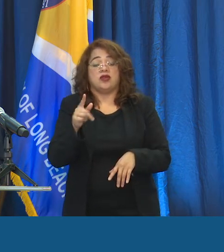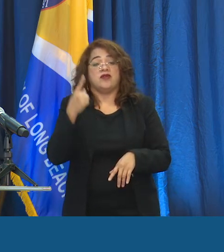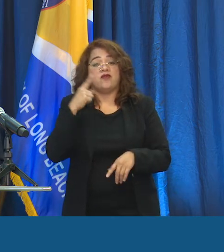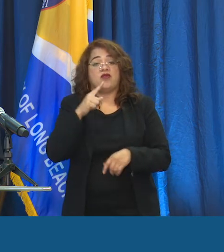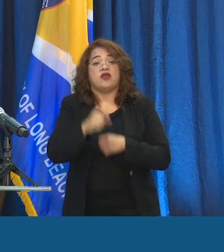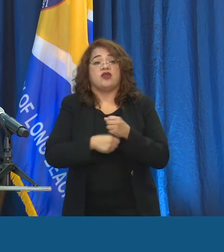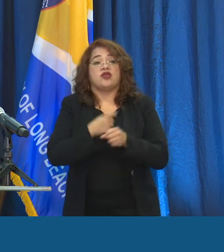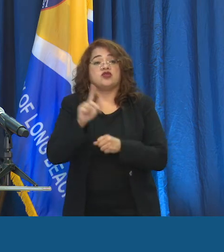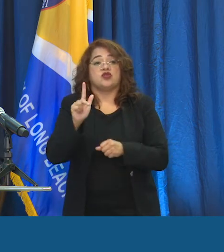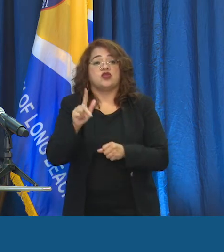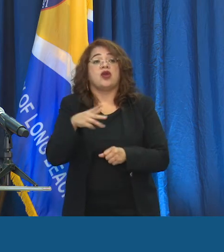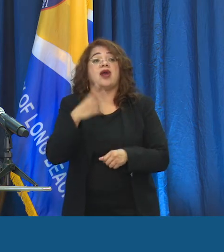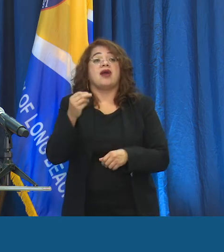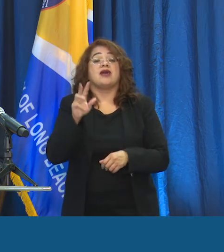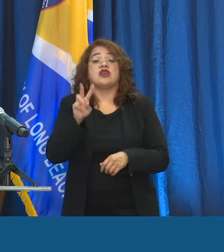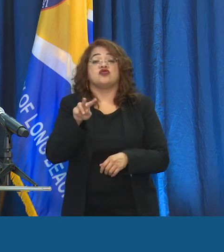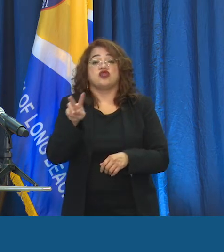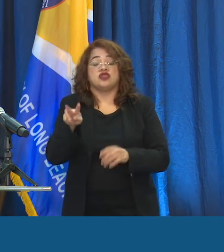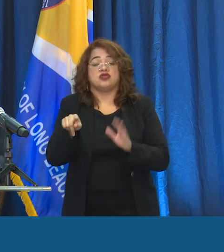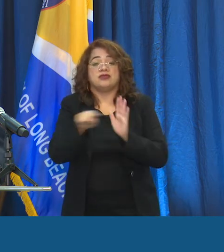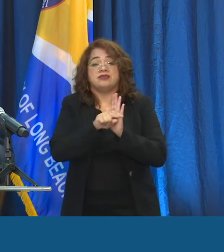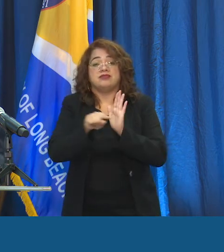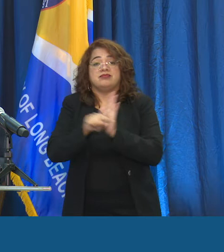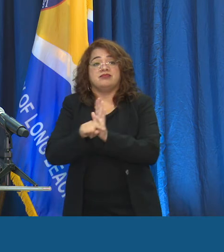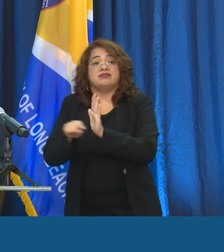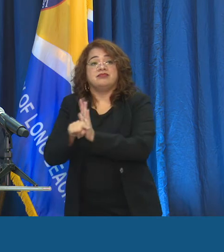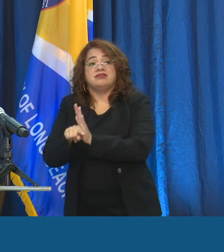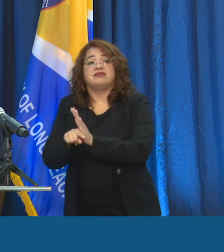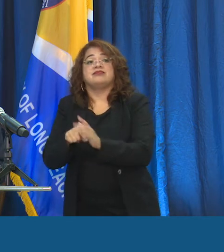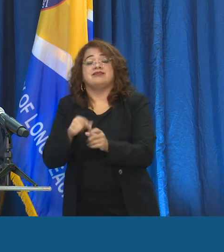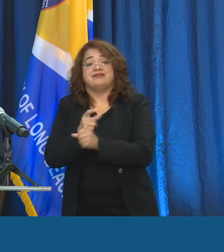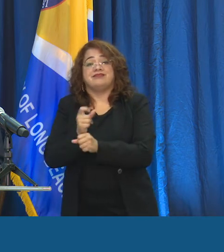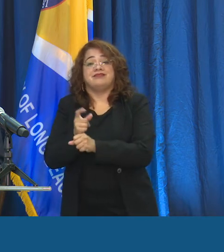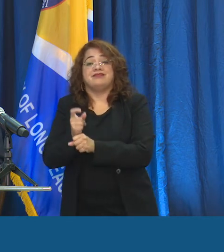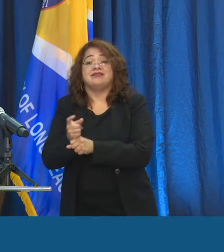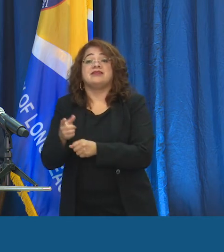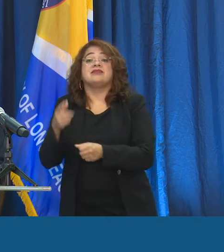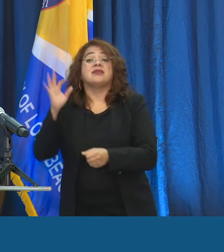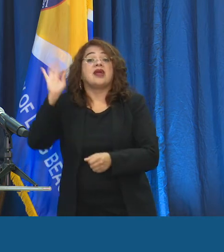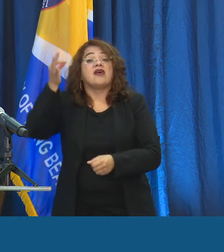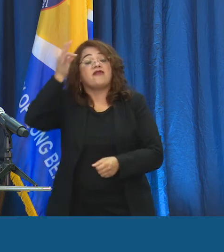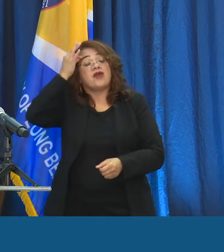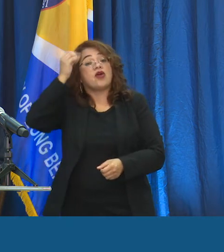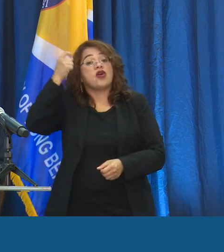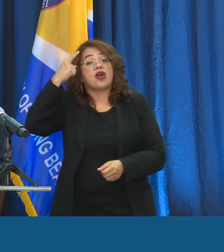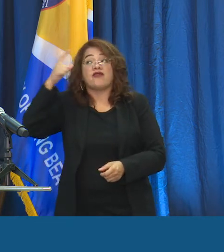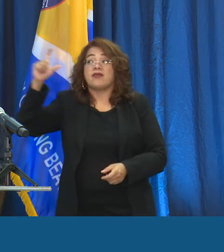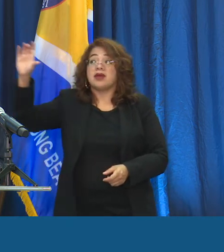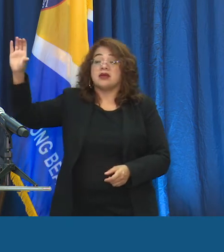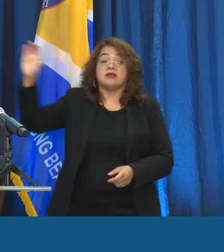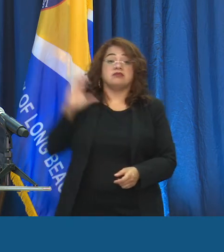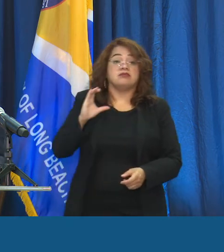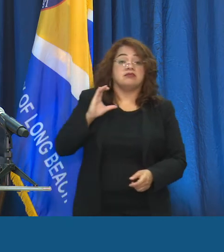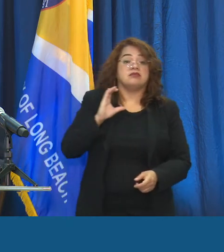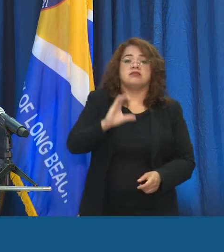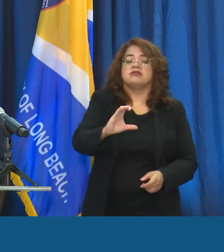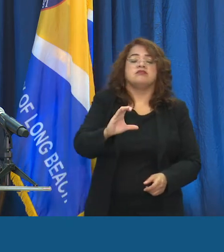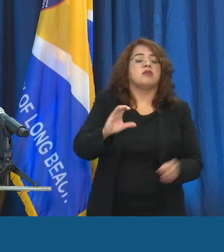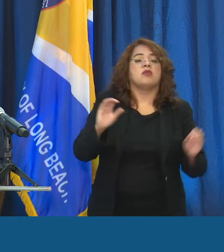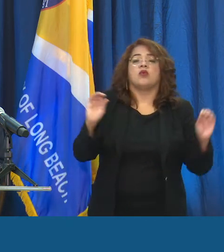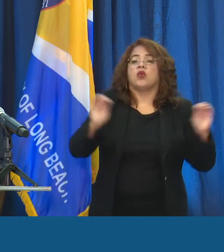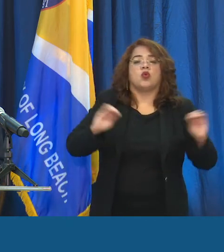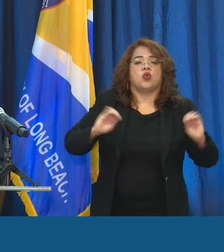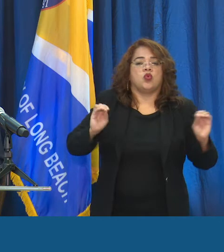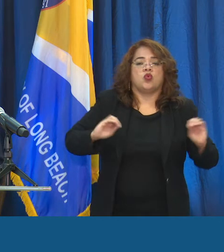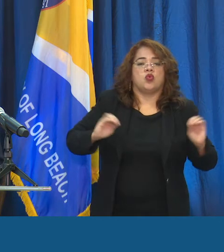22 the year after that. That doesn't factor in additional relief we might get from the federal government, but it is something we need to be aware of, as